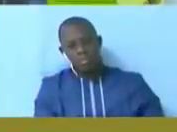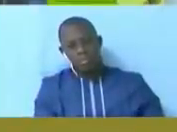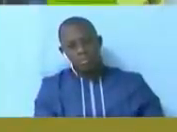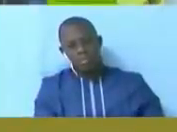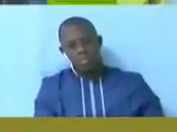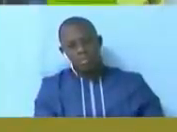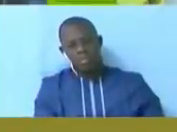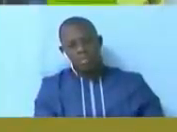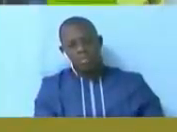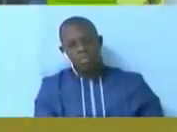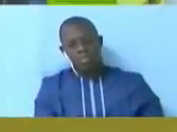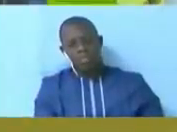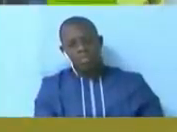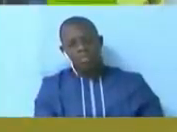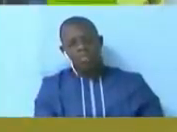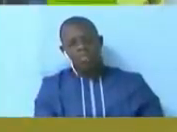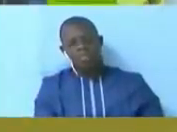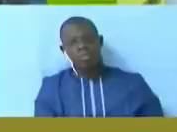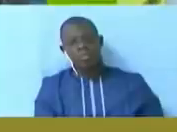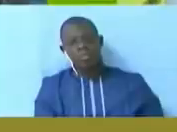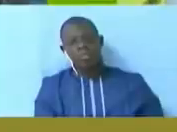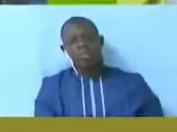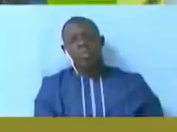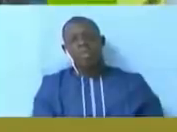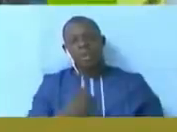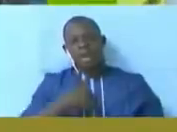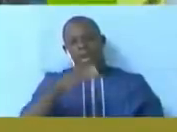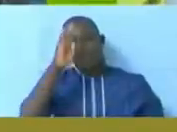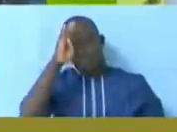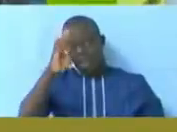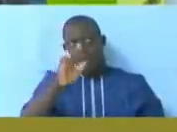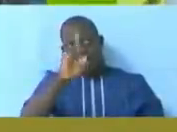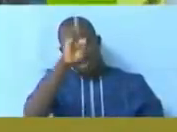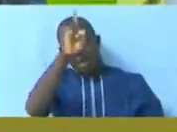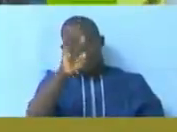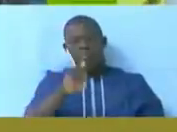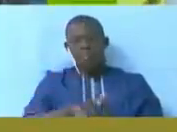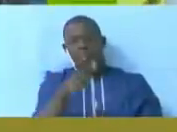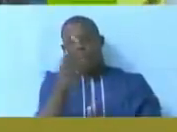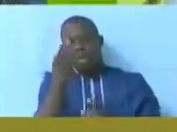I thank God for one development in the